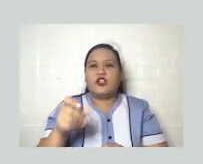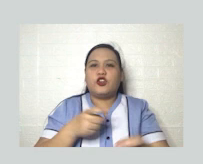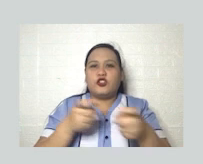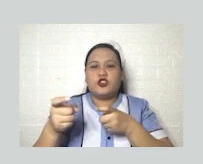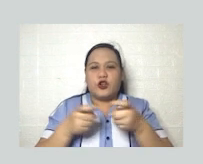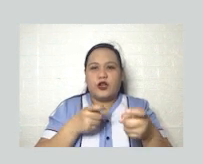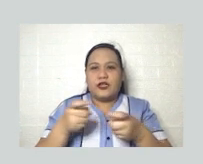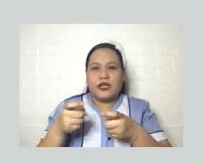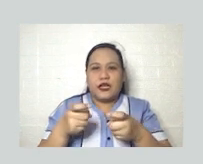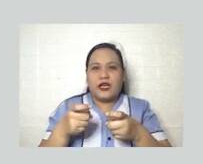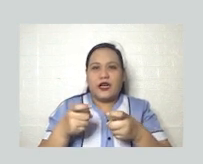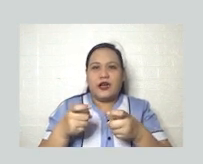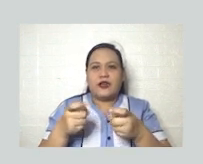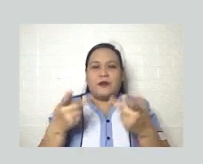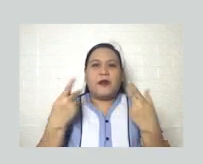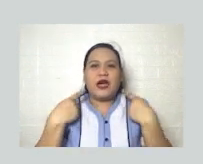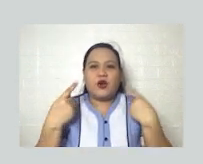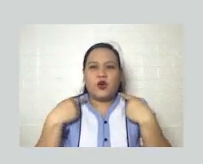in the soil.